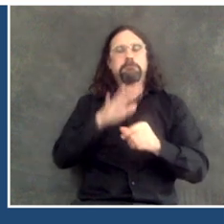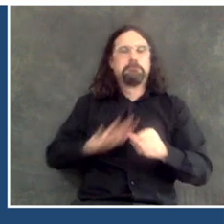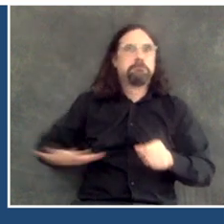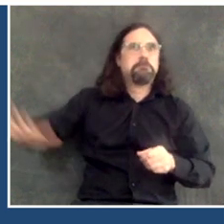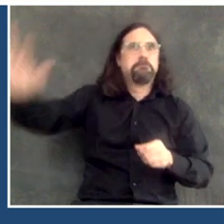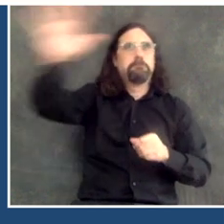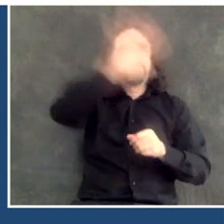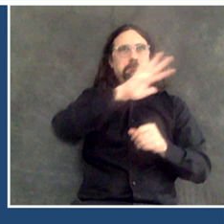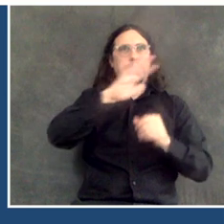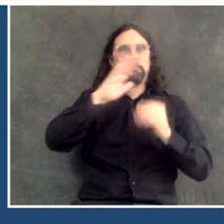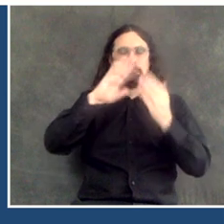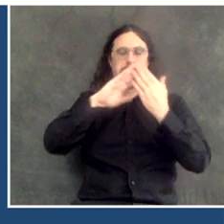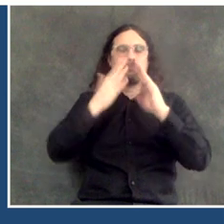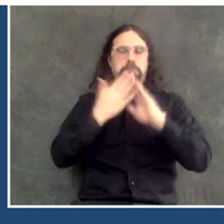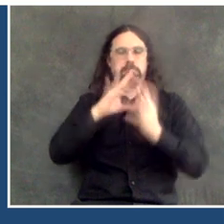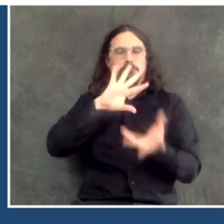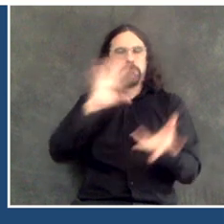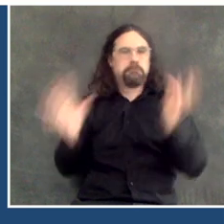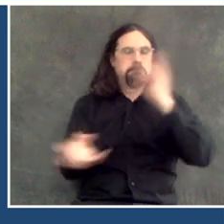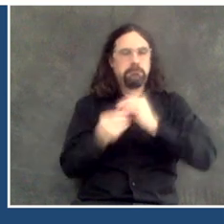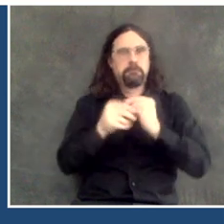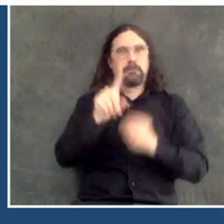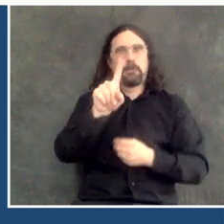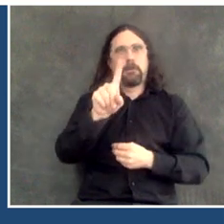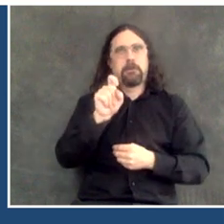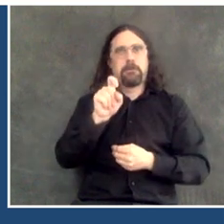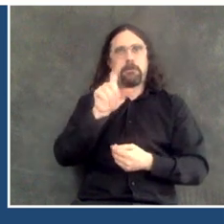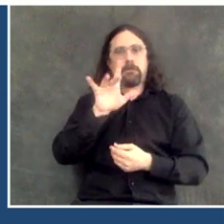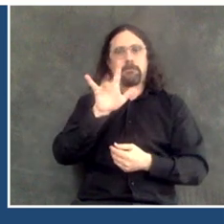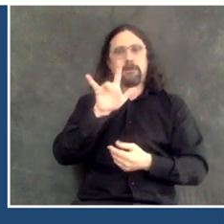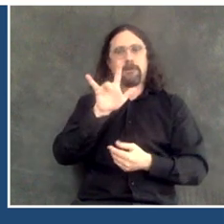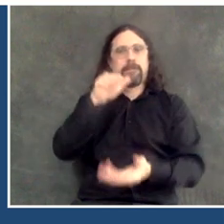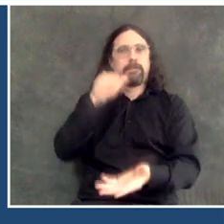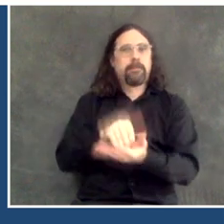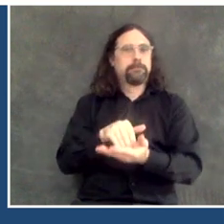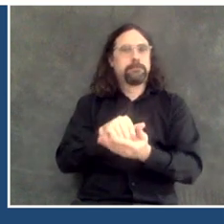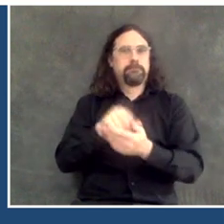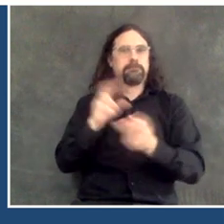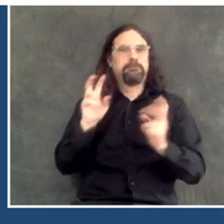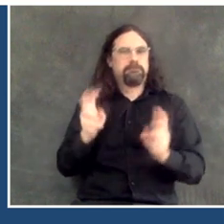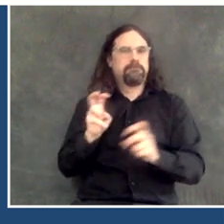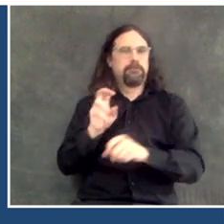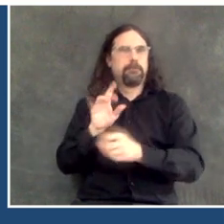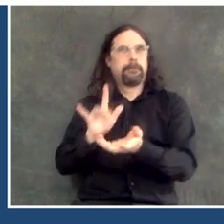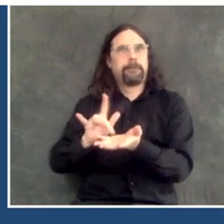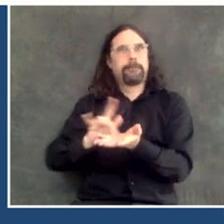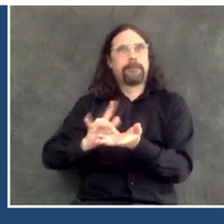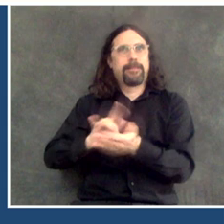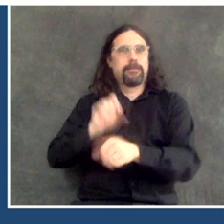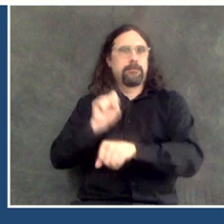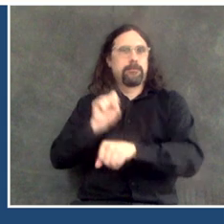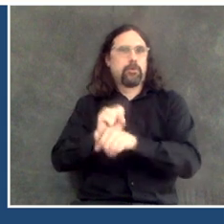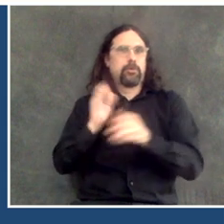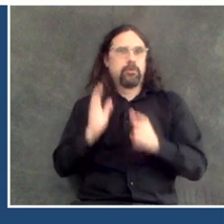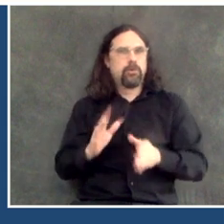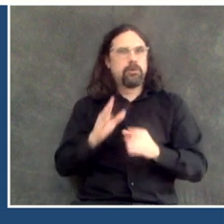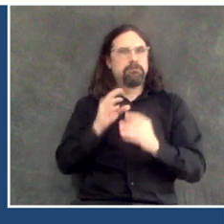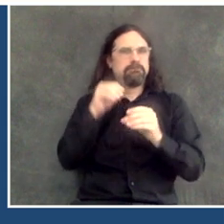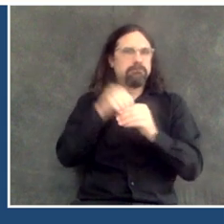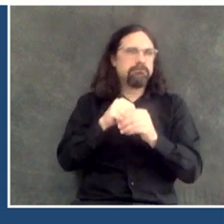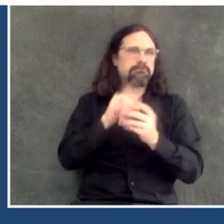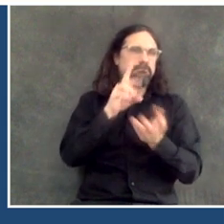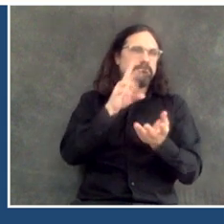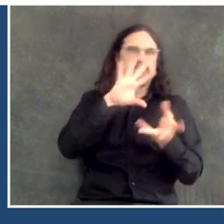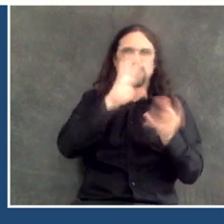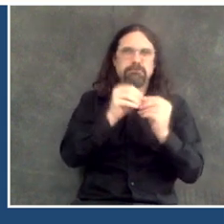combined. And just for all of us who are not doctors, and I'm constantly asking these questions so I can understand better and I can explain them to the people of the